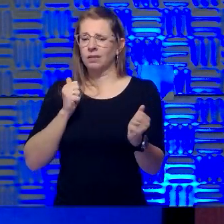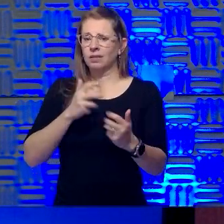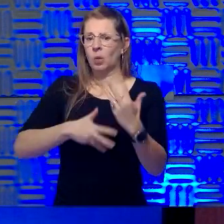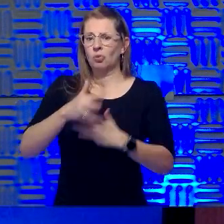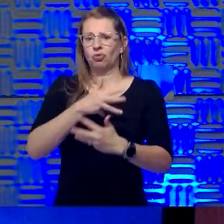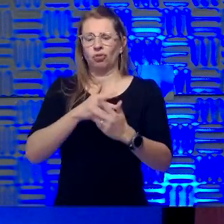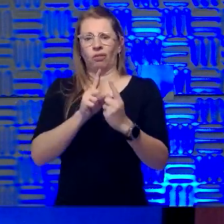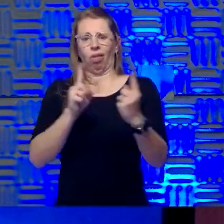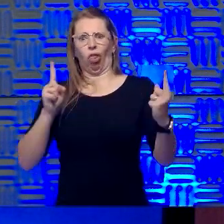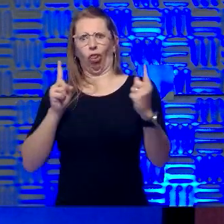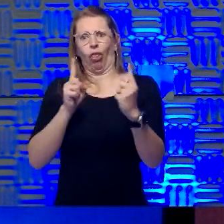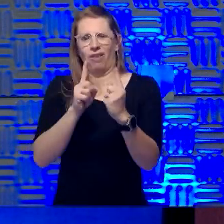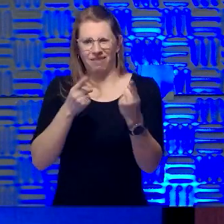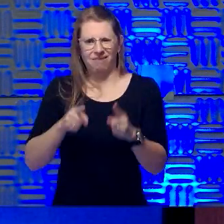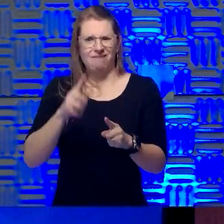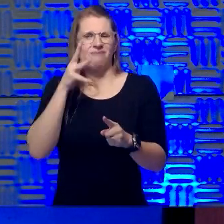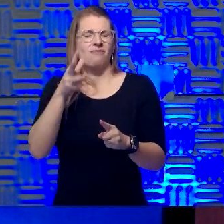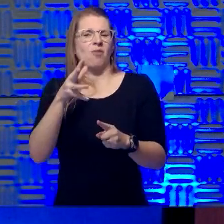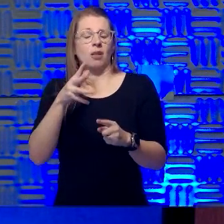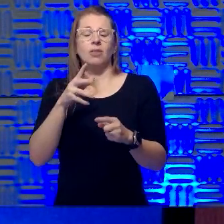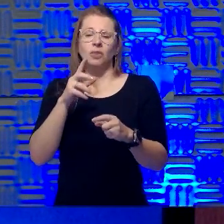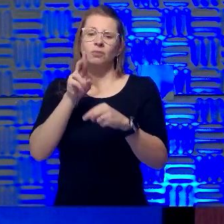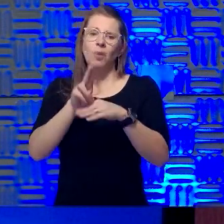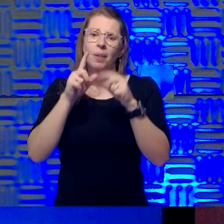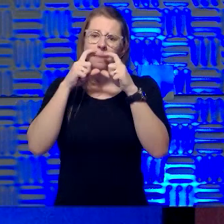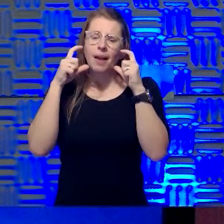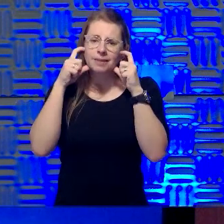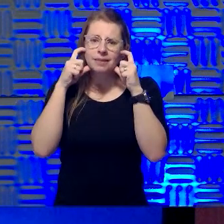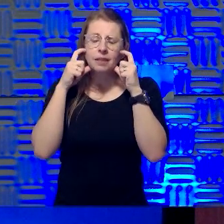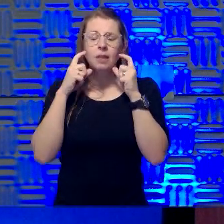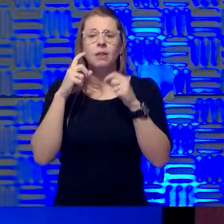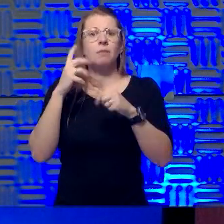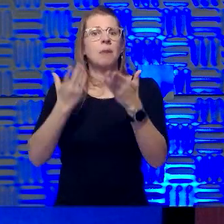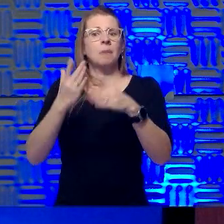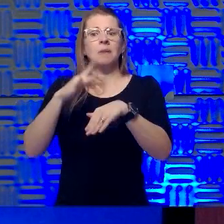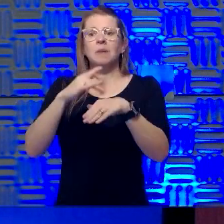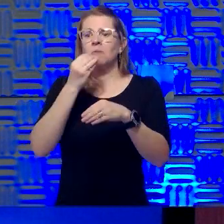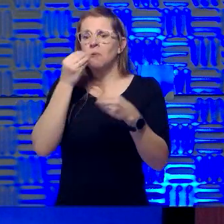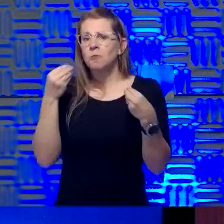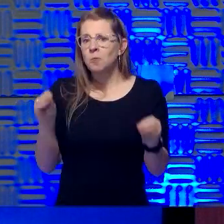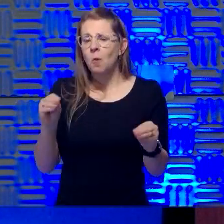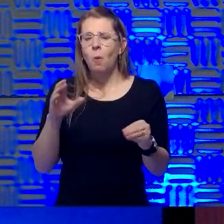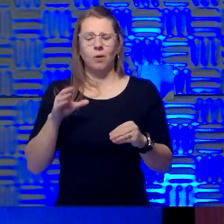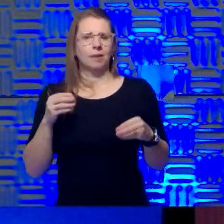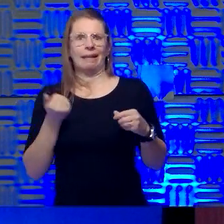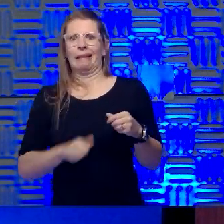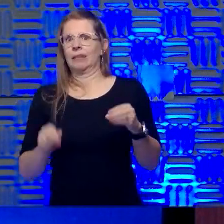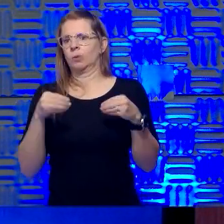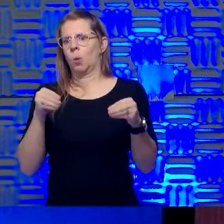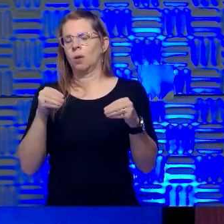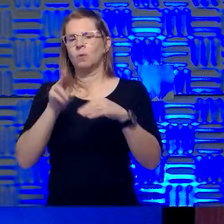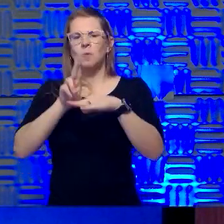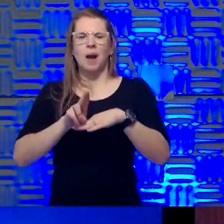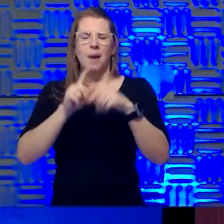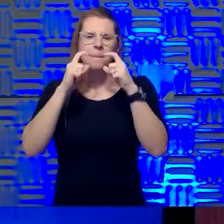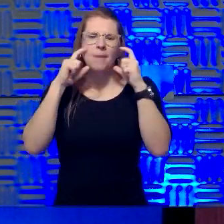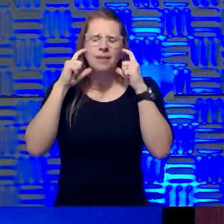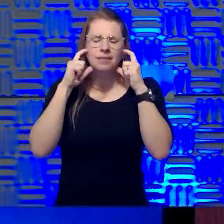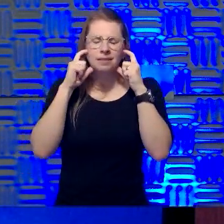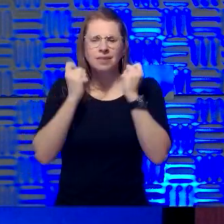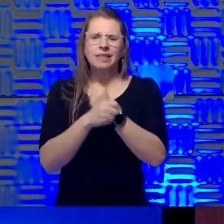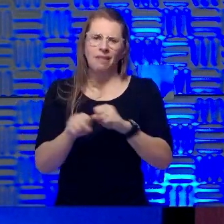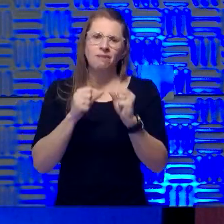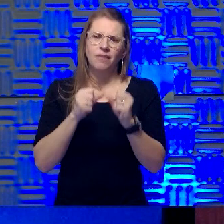different when you're in your car by yourself. But, man, when you're in that store, you're at the grocery store, wear a mask. You just be